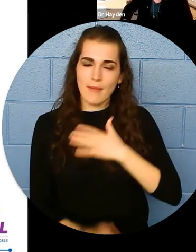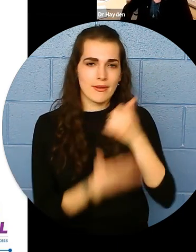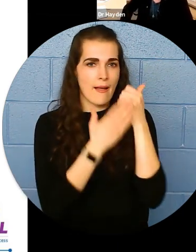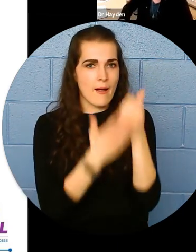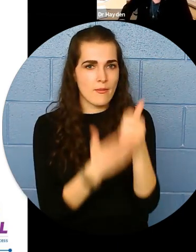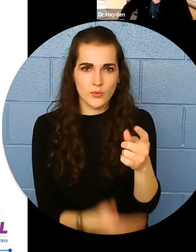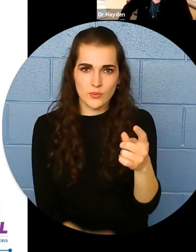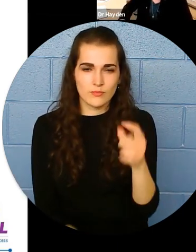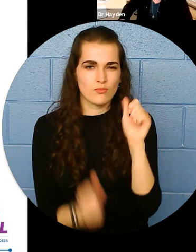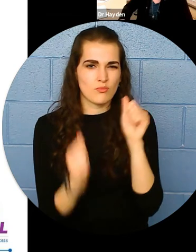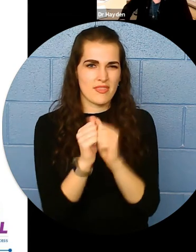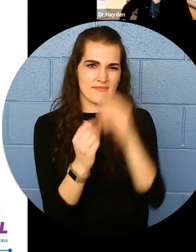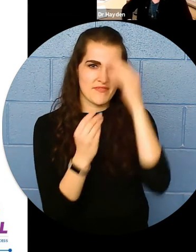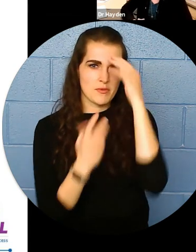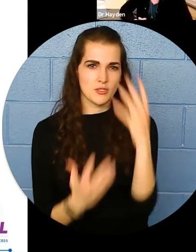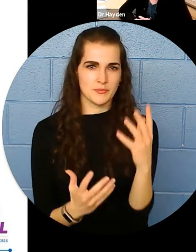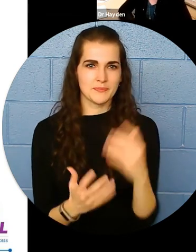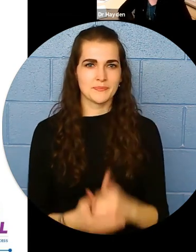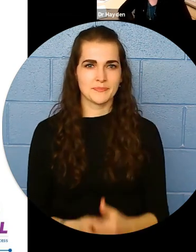you with that information.